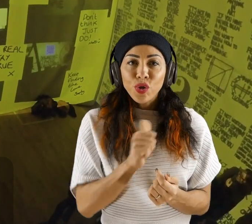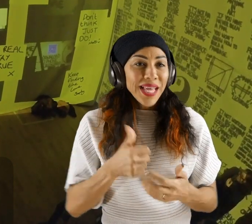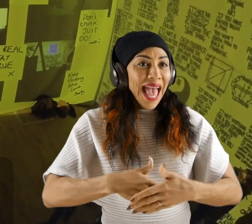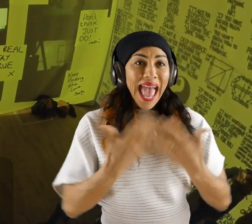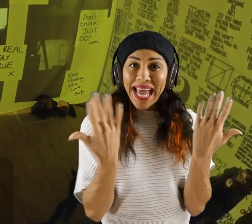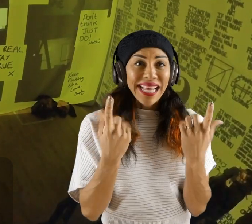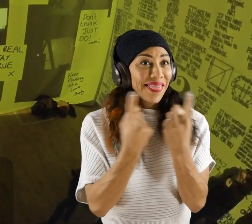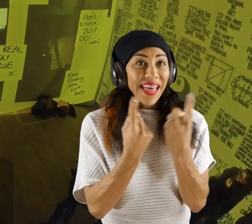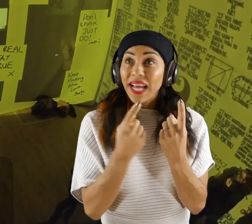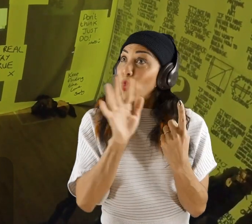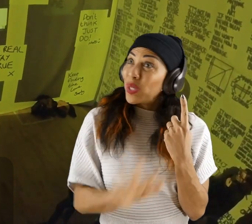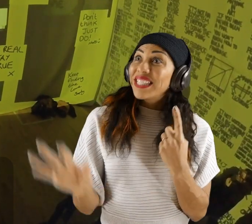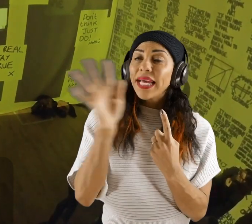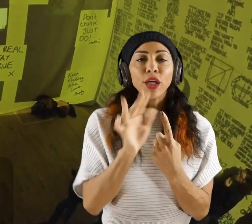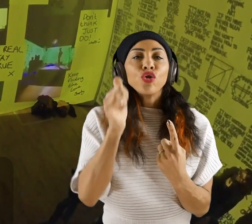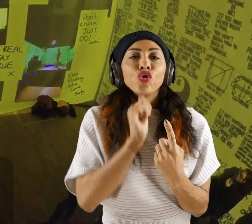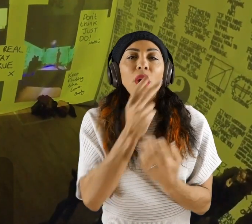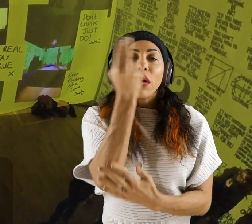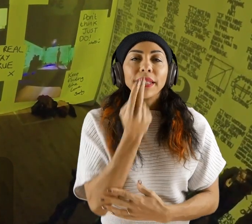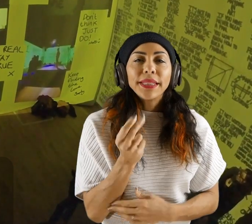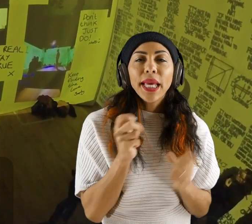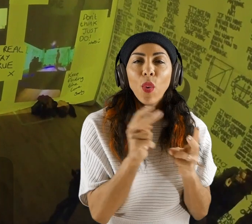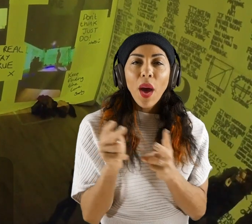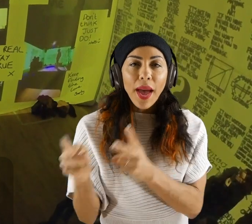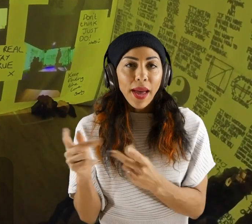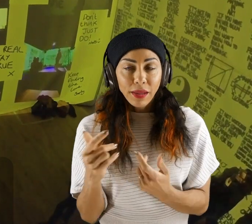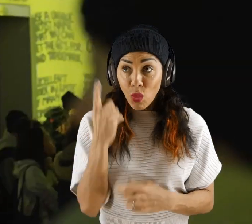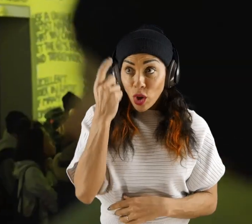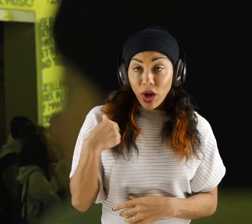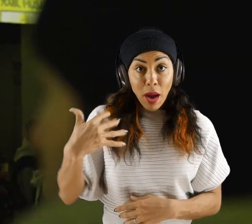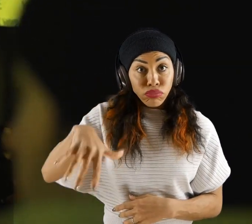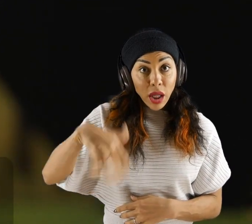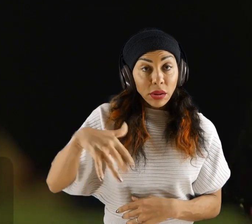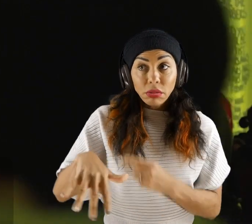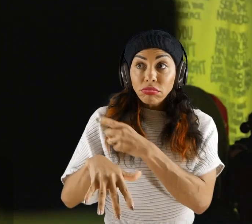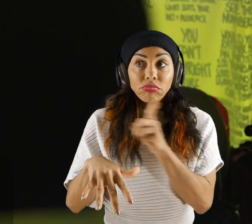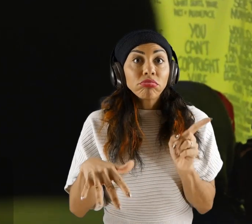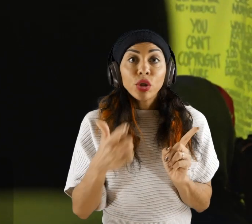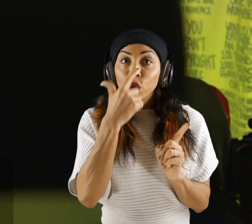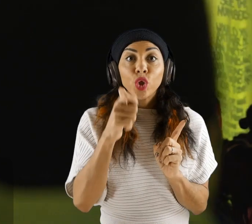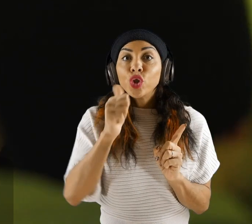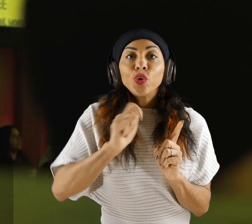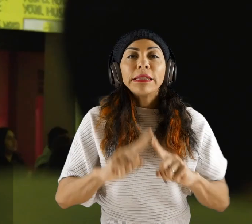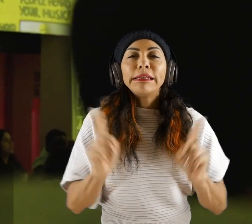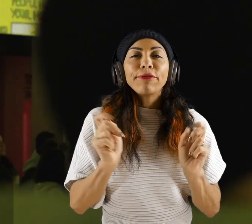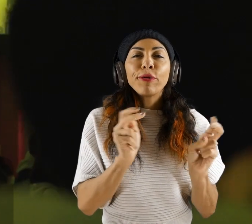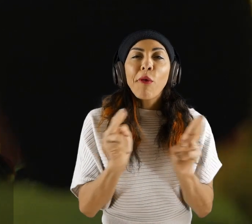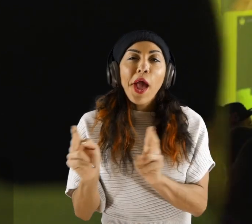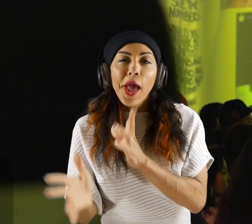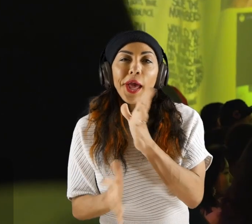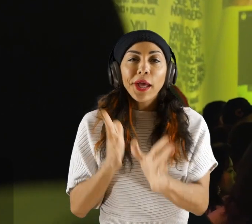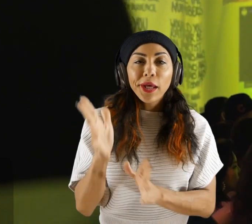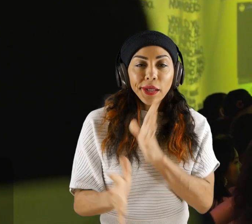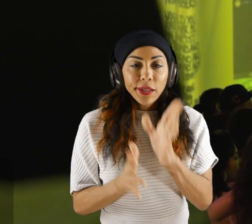some artistic way. And I wonder what the things are in Brighton here that maybe could be used slightly differently. And thinking of how to like bring this thing out of